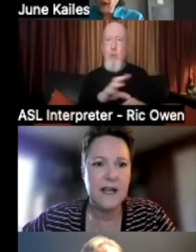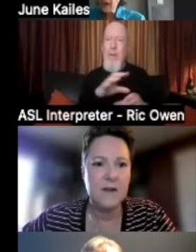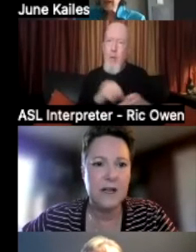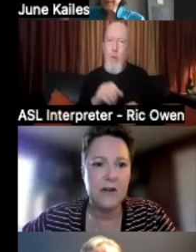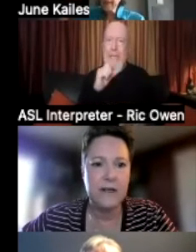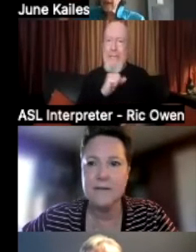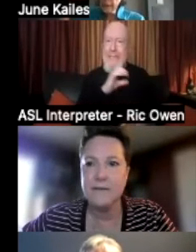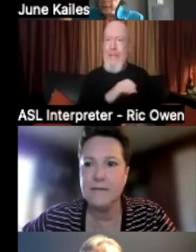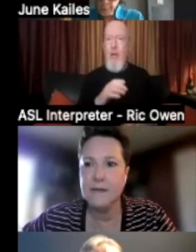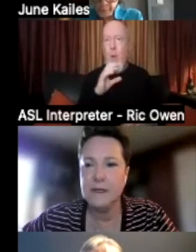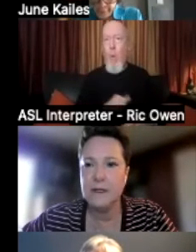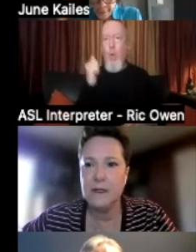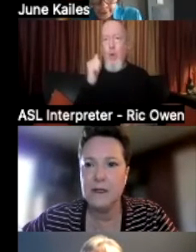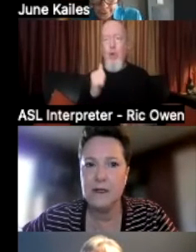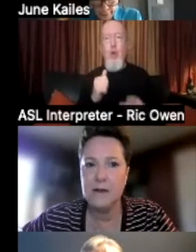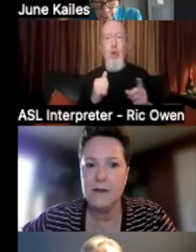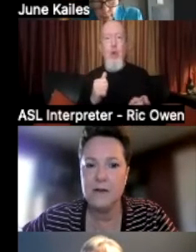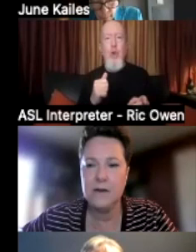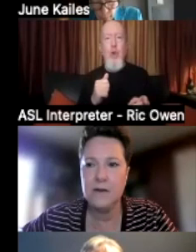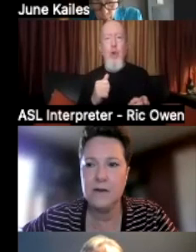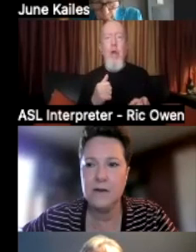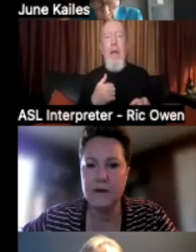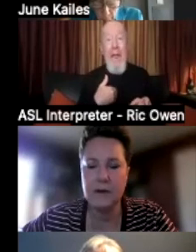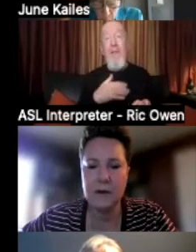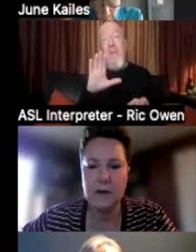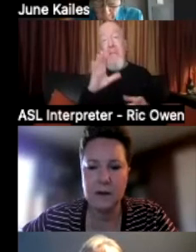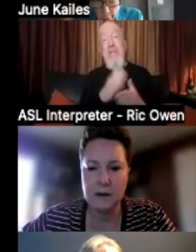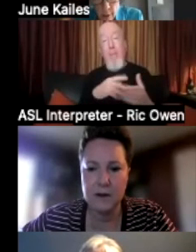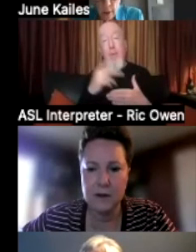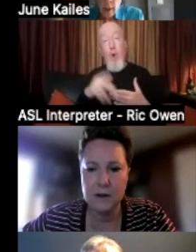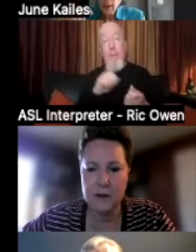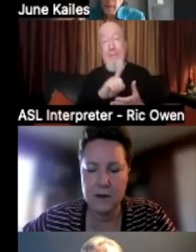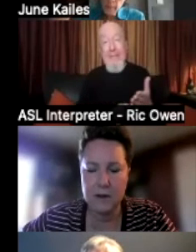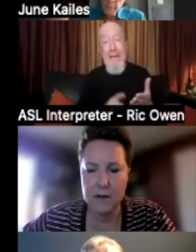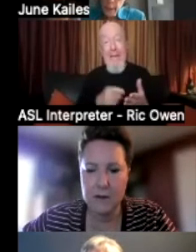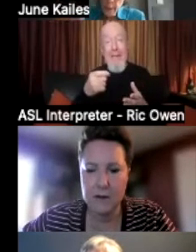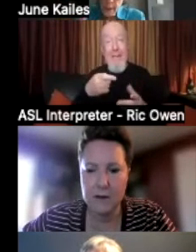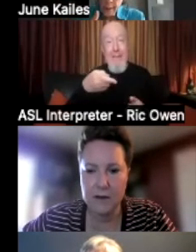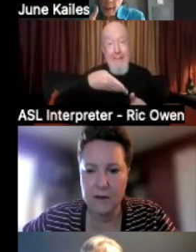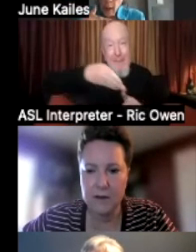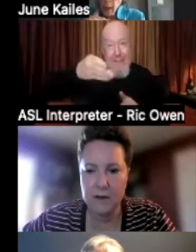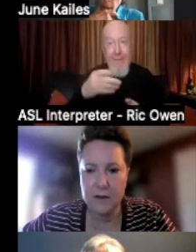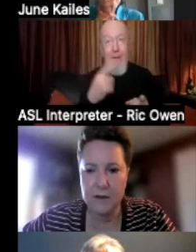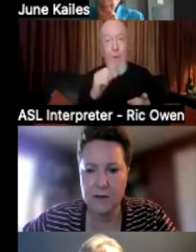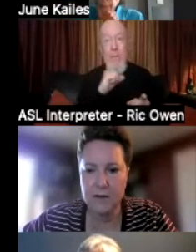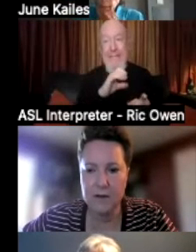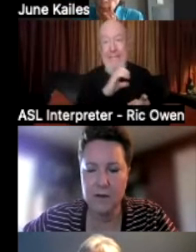But there are some specific senior programs related to building